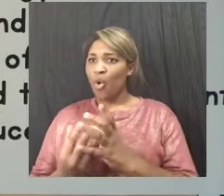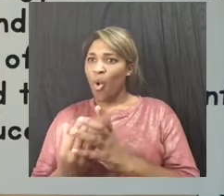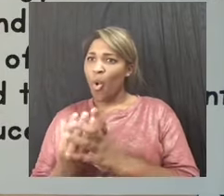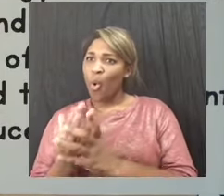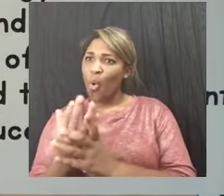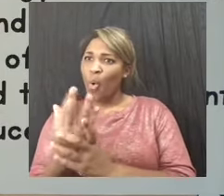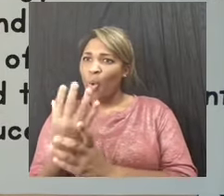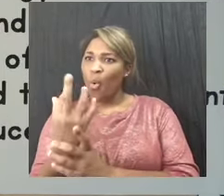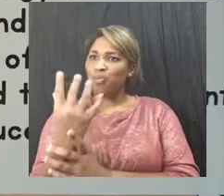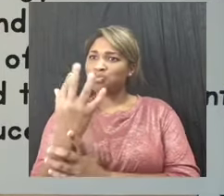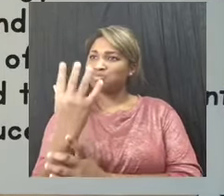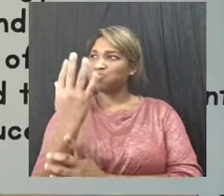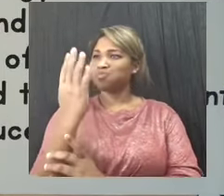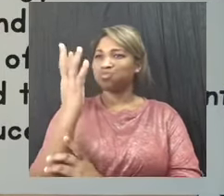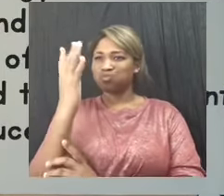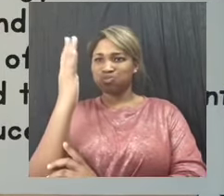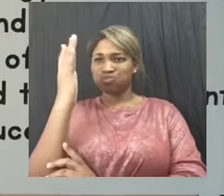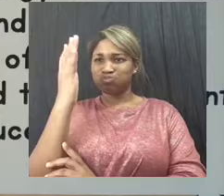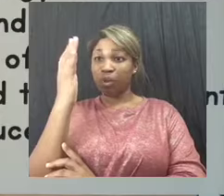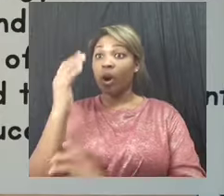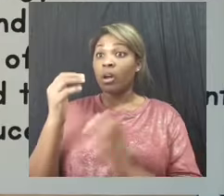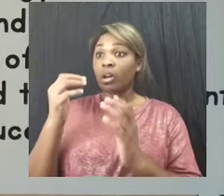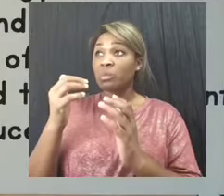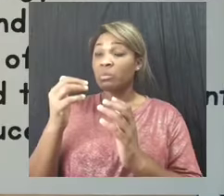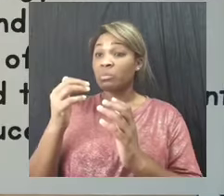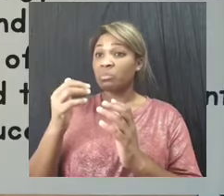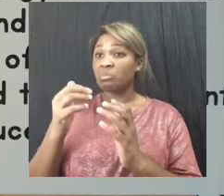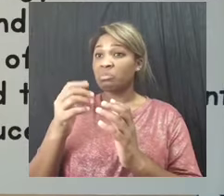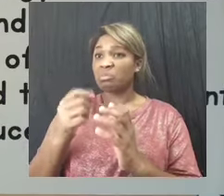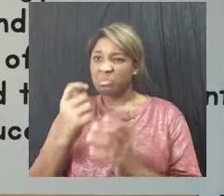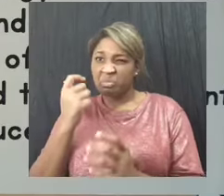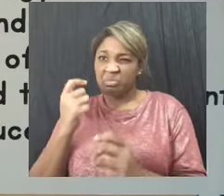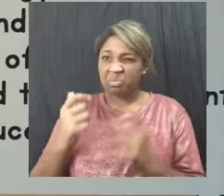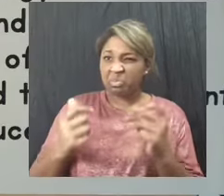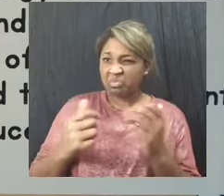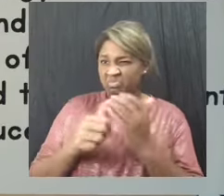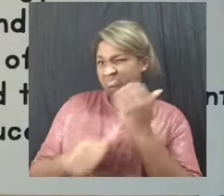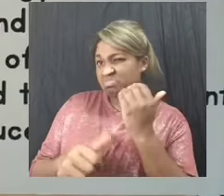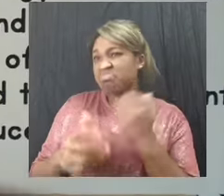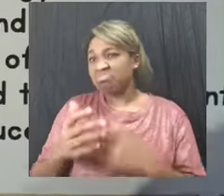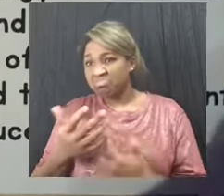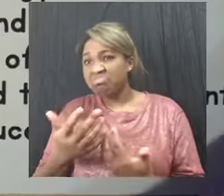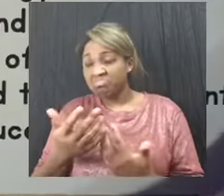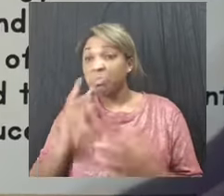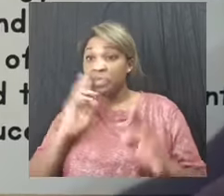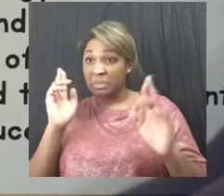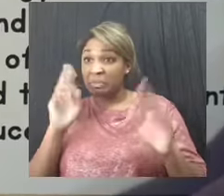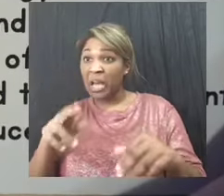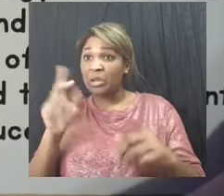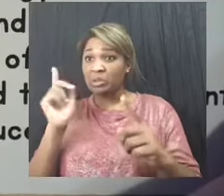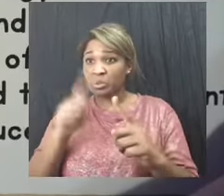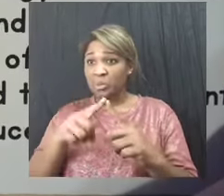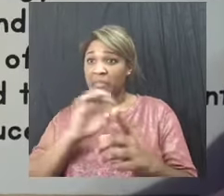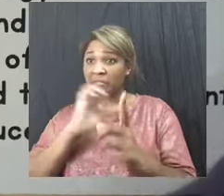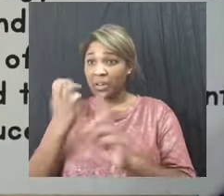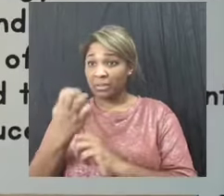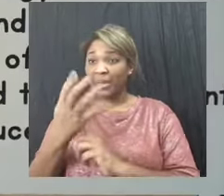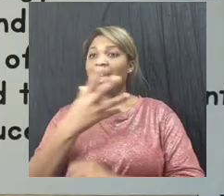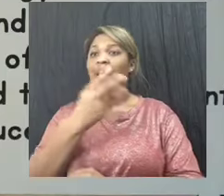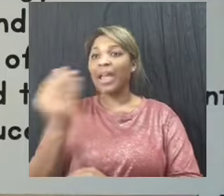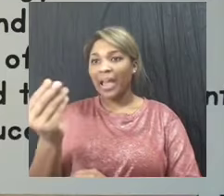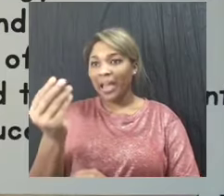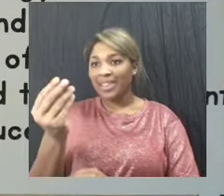develop, get rid of waste, respond to the environment, and